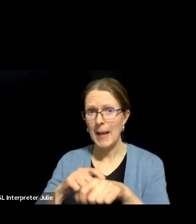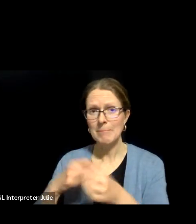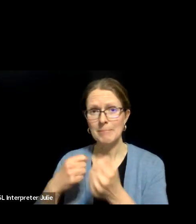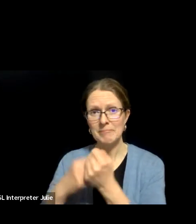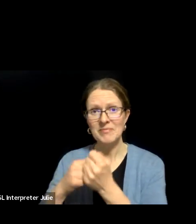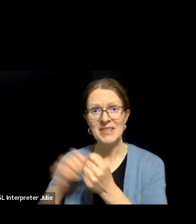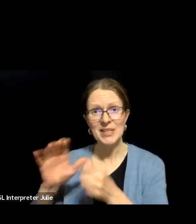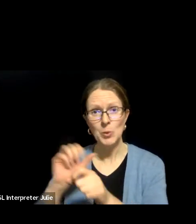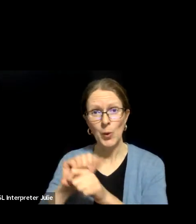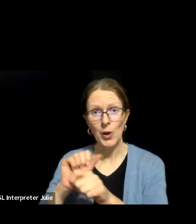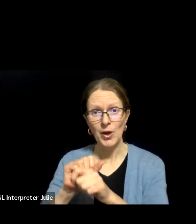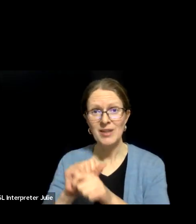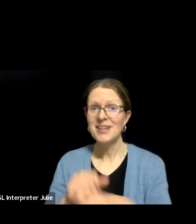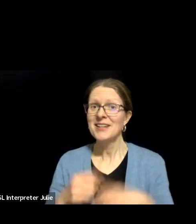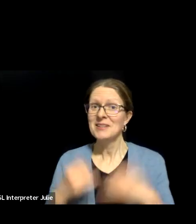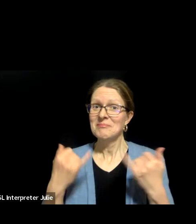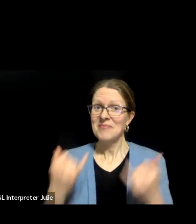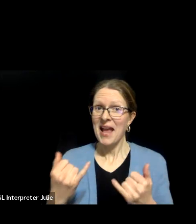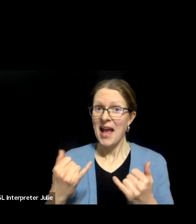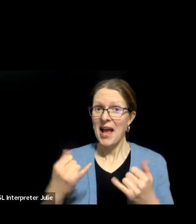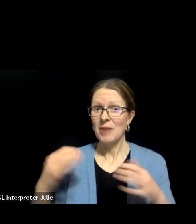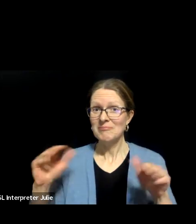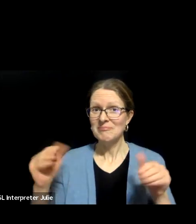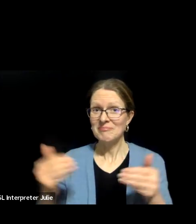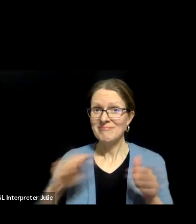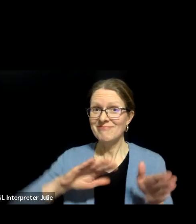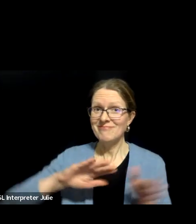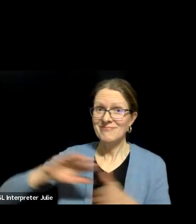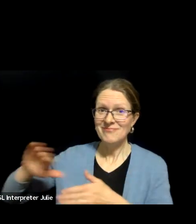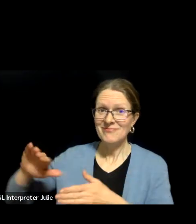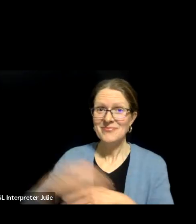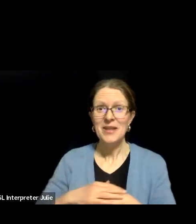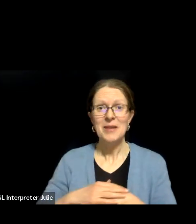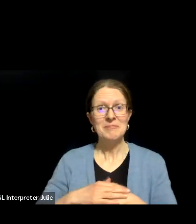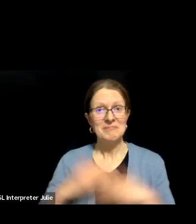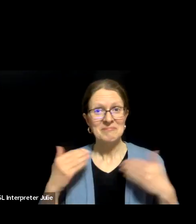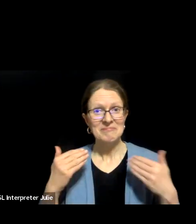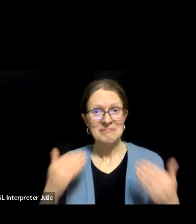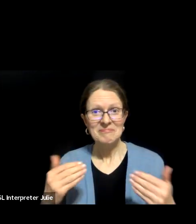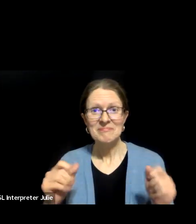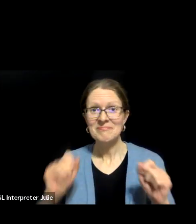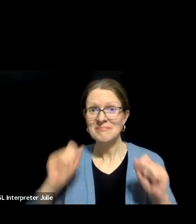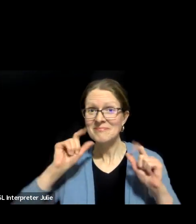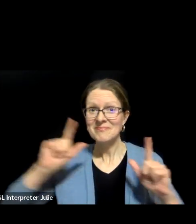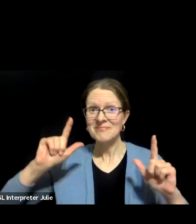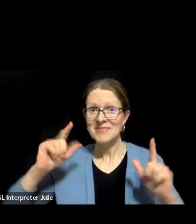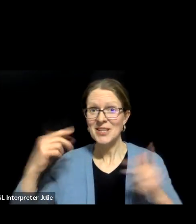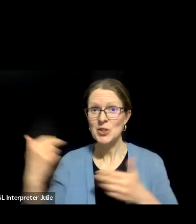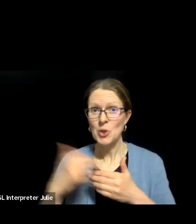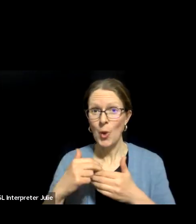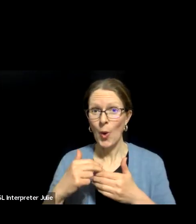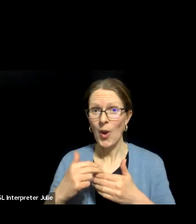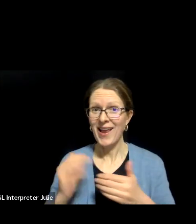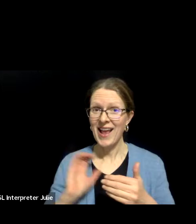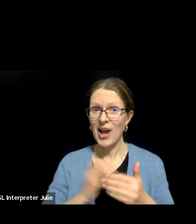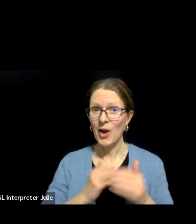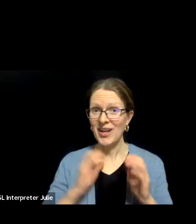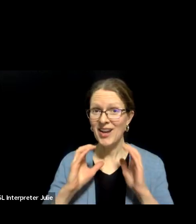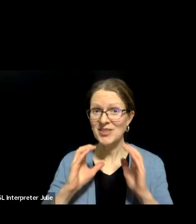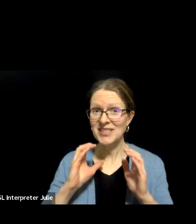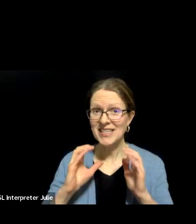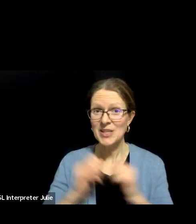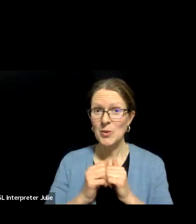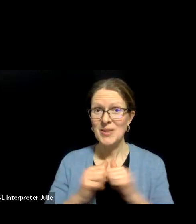further ado, I am thrilled to welcome Tony to turn his camera on and join me in conversation about this